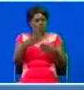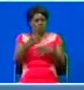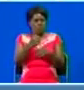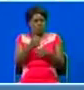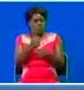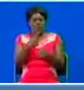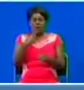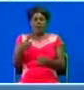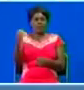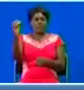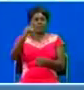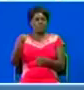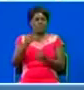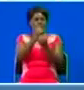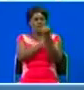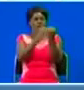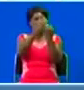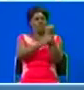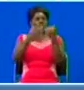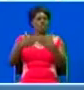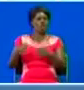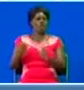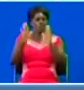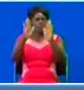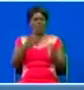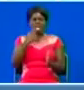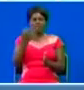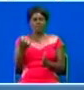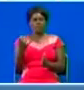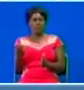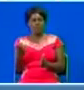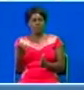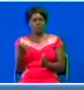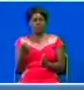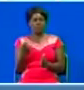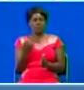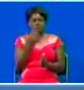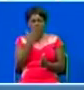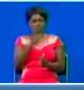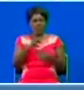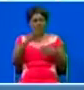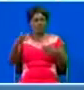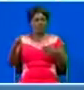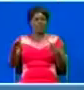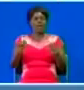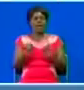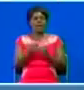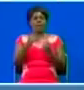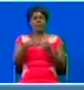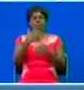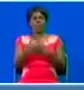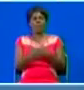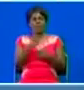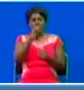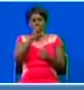cause up to 100% yield loss in important crops like tomato, pepper and African leafy vegetables. This follows the discovery of a